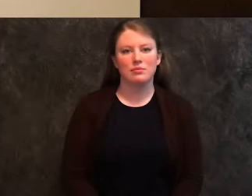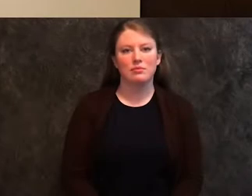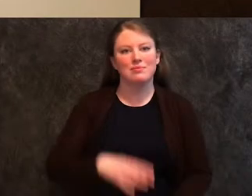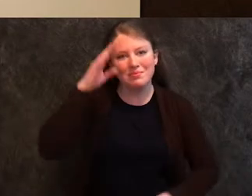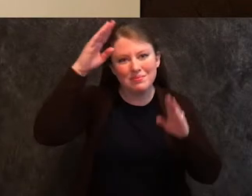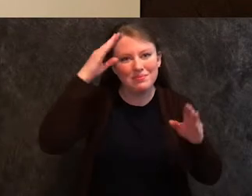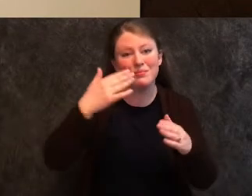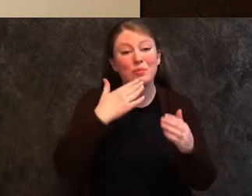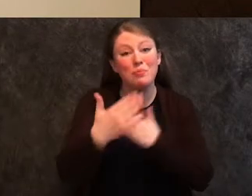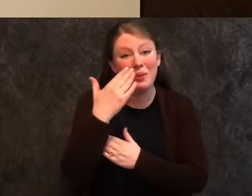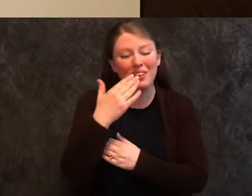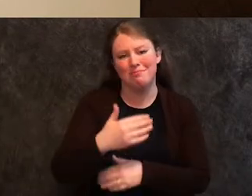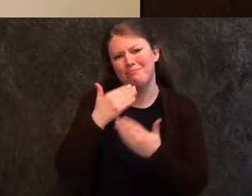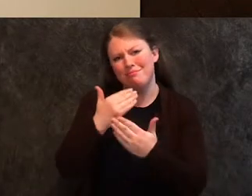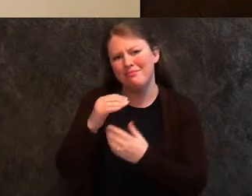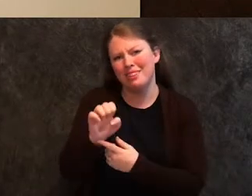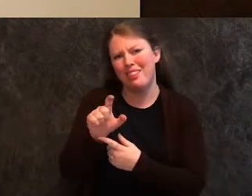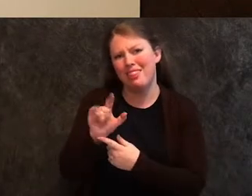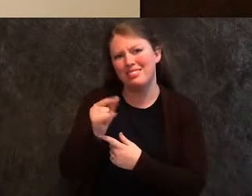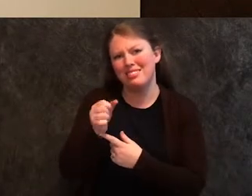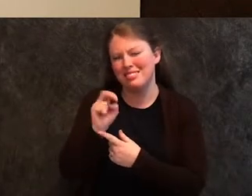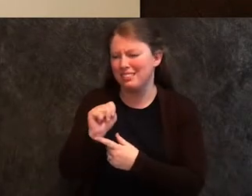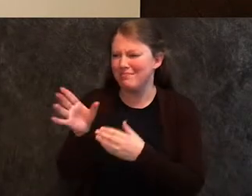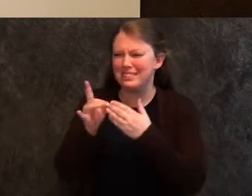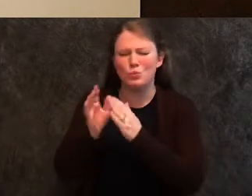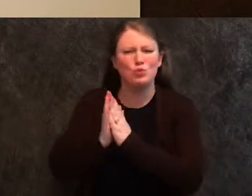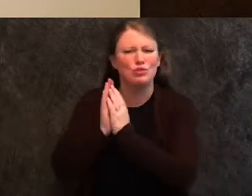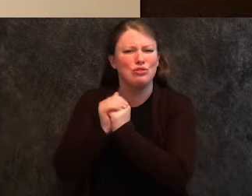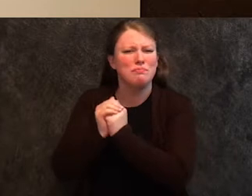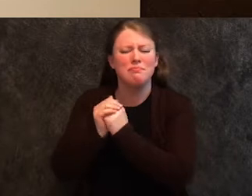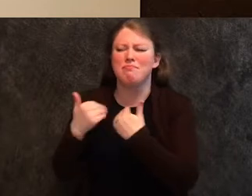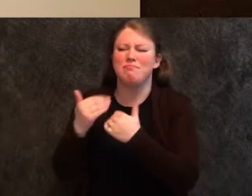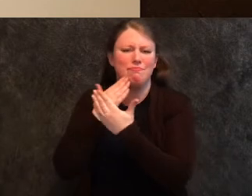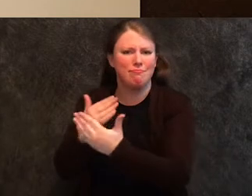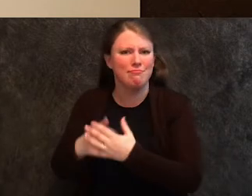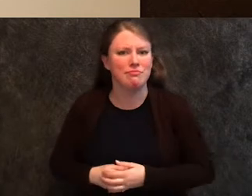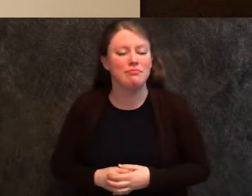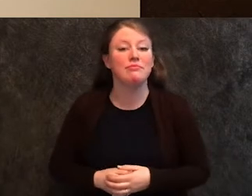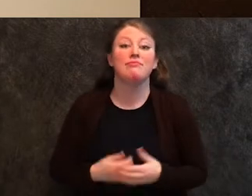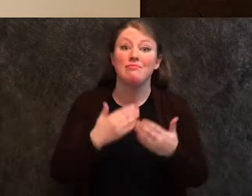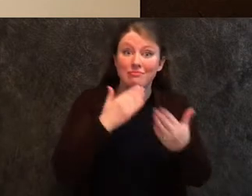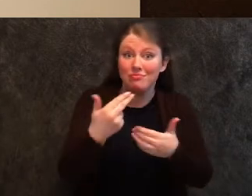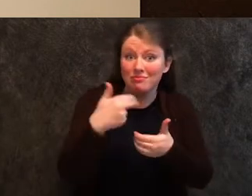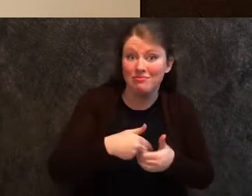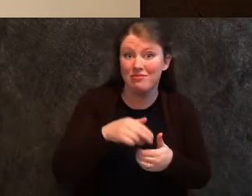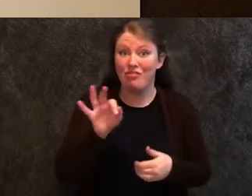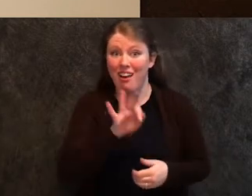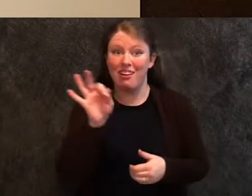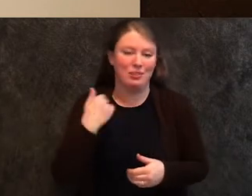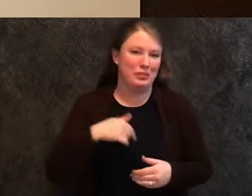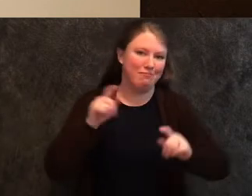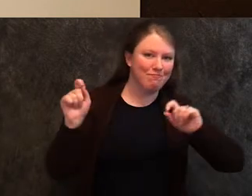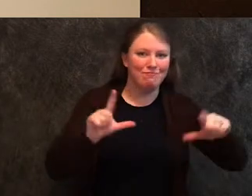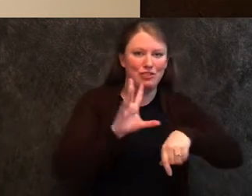Well, good morning. Thank you, Ellington, for that wonderful time of worship. So glad you could join me on this Friday for our virtual chapel series. My